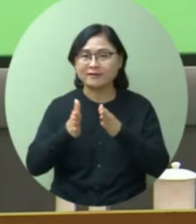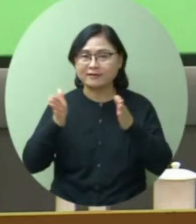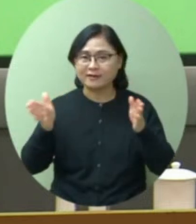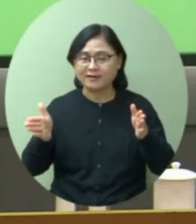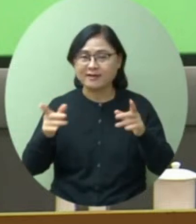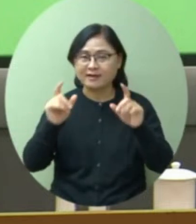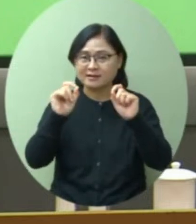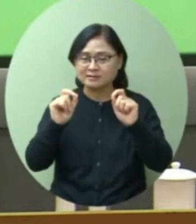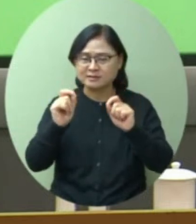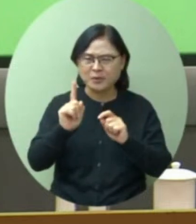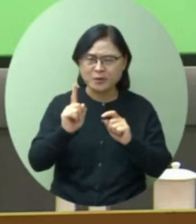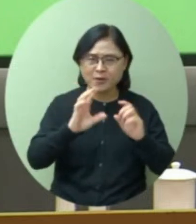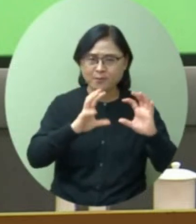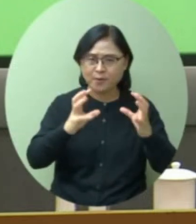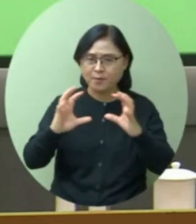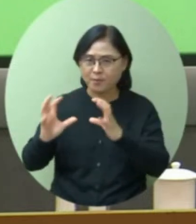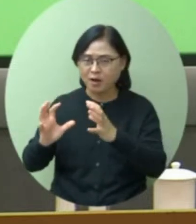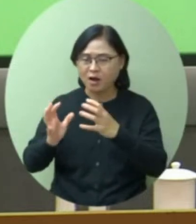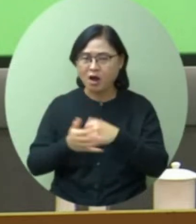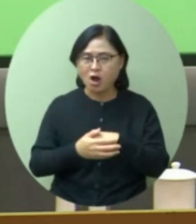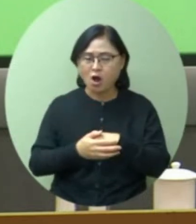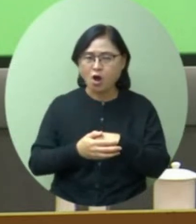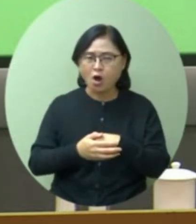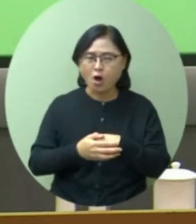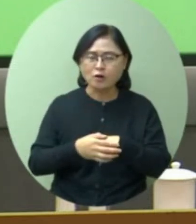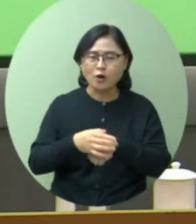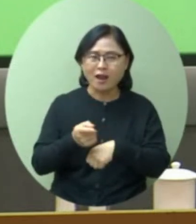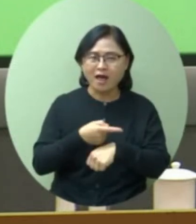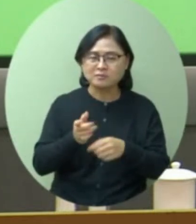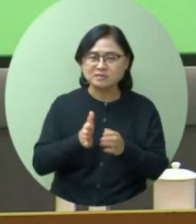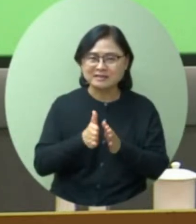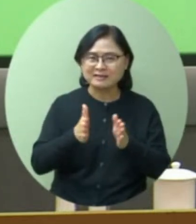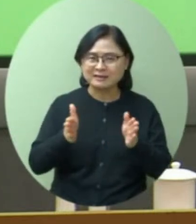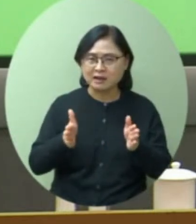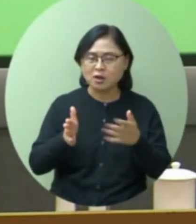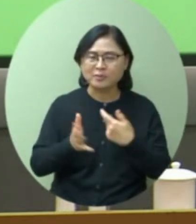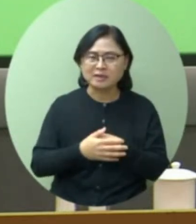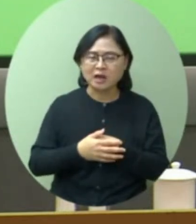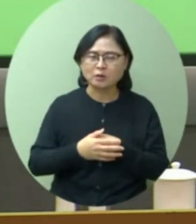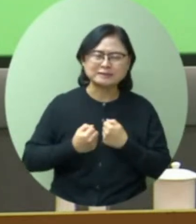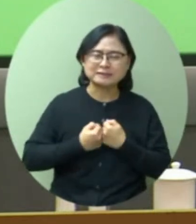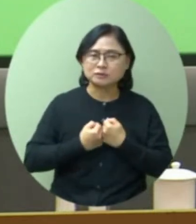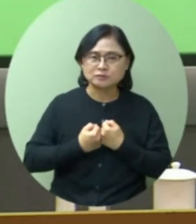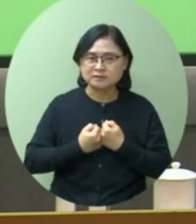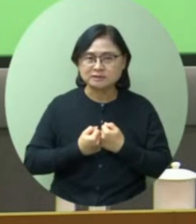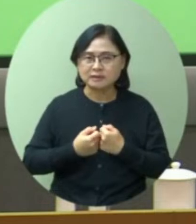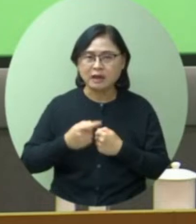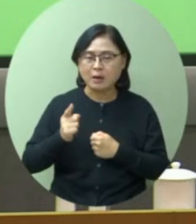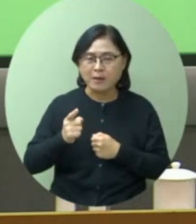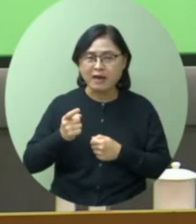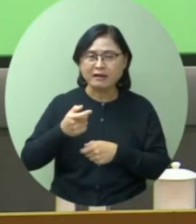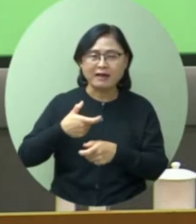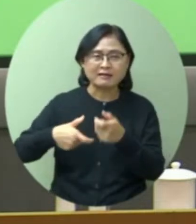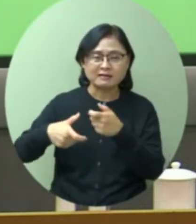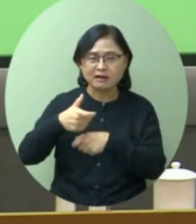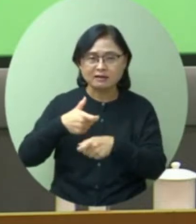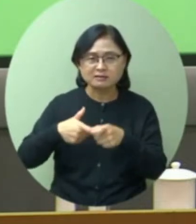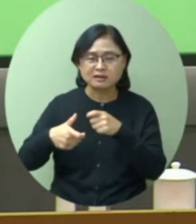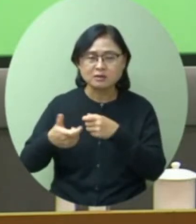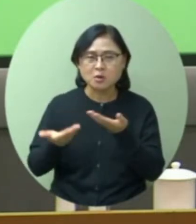Hong Kong's economy is going through a period of change. There are some